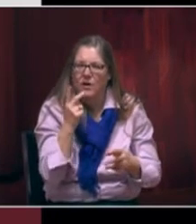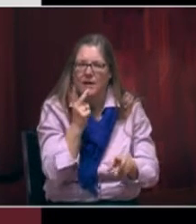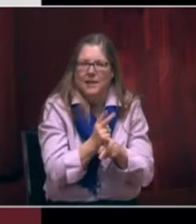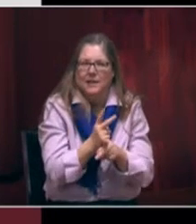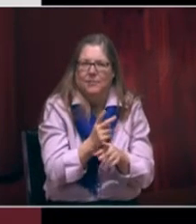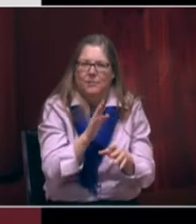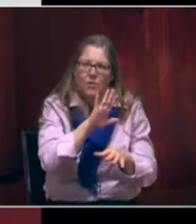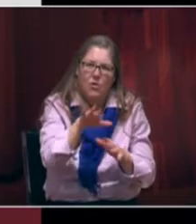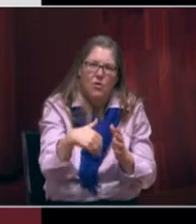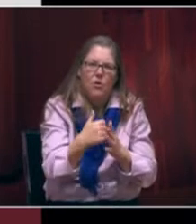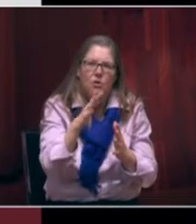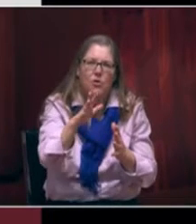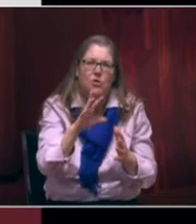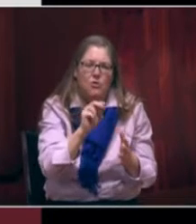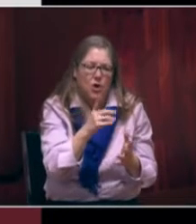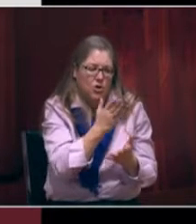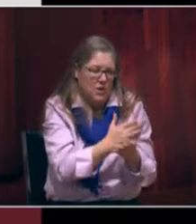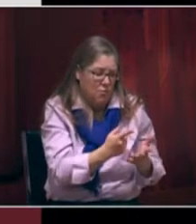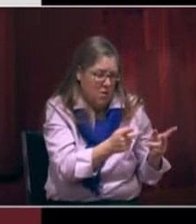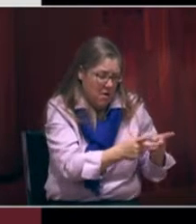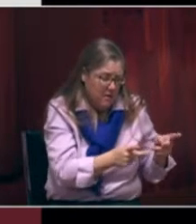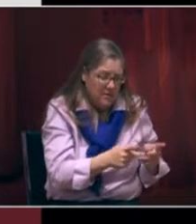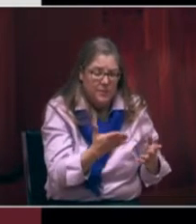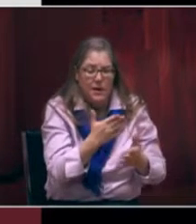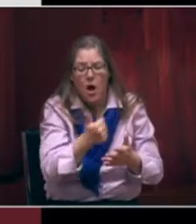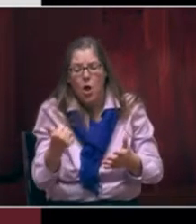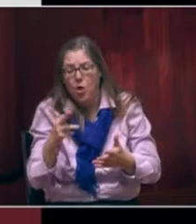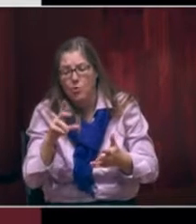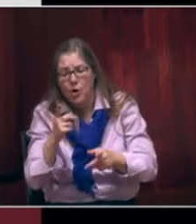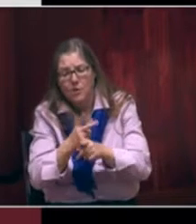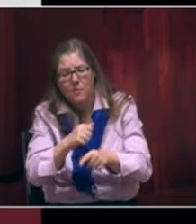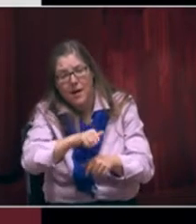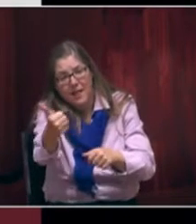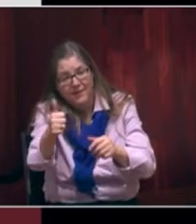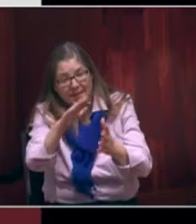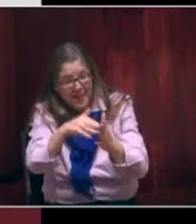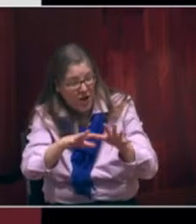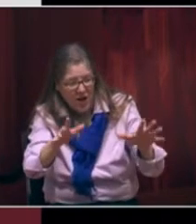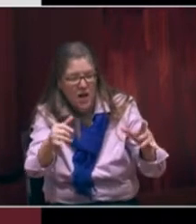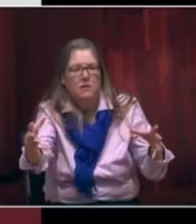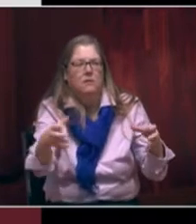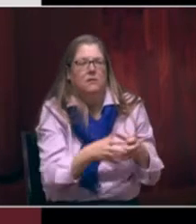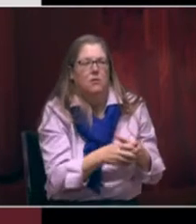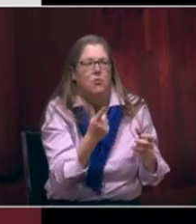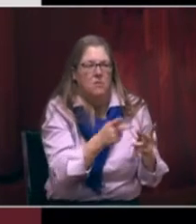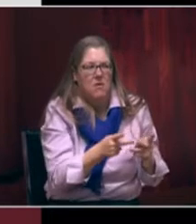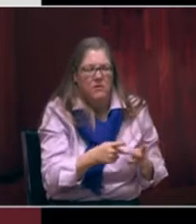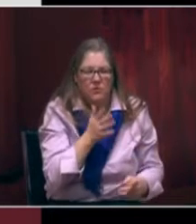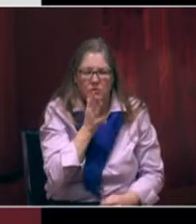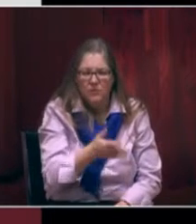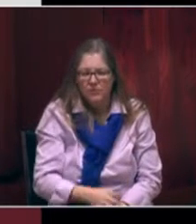one locale and some in another. So more on the space update. Next slide, please,